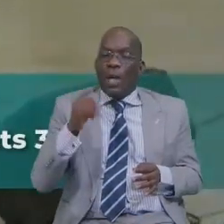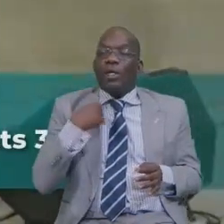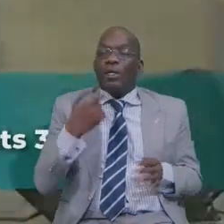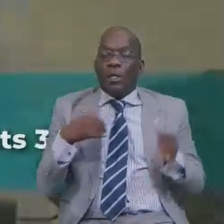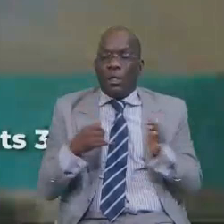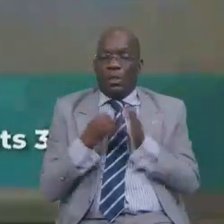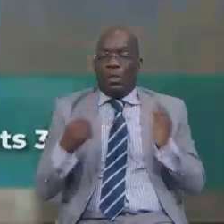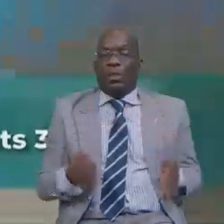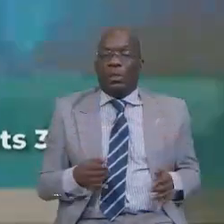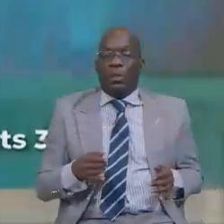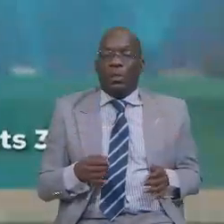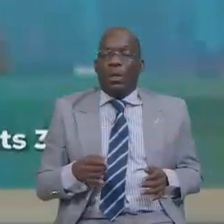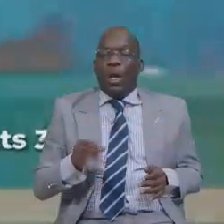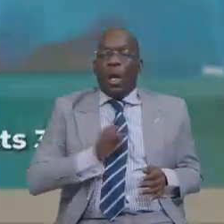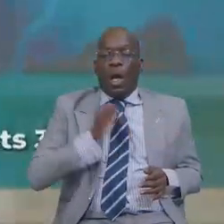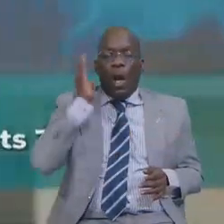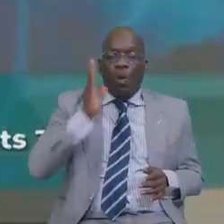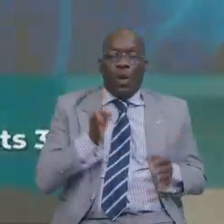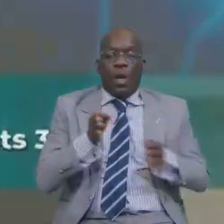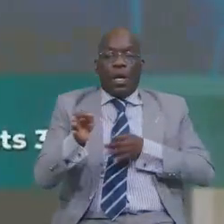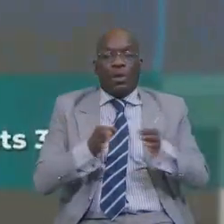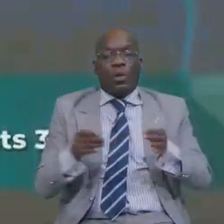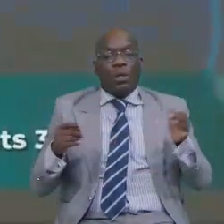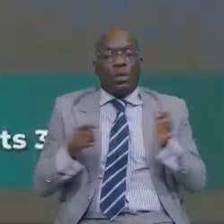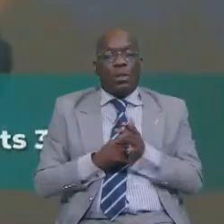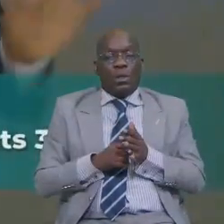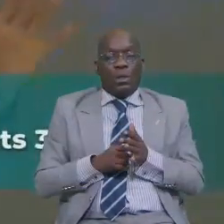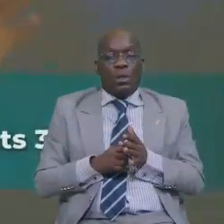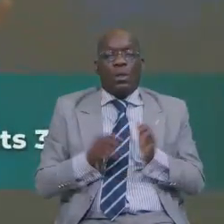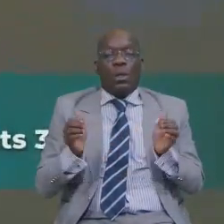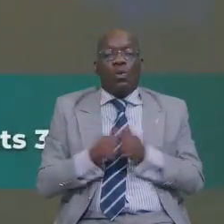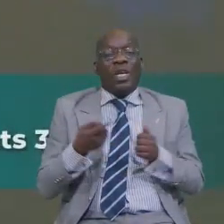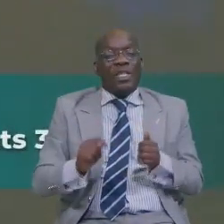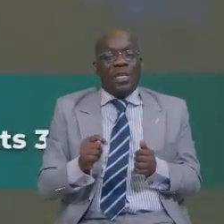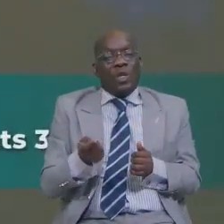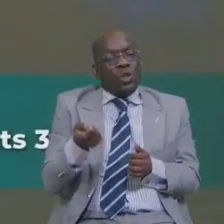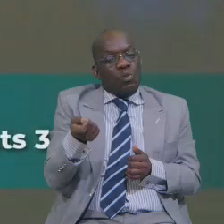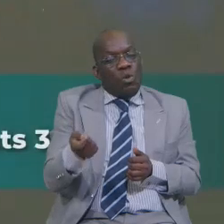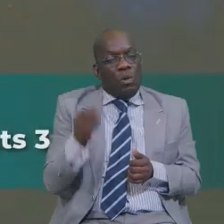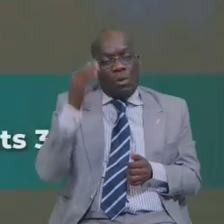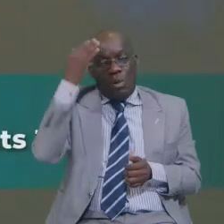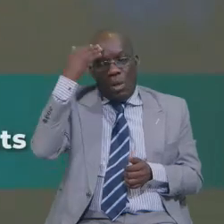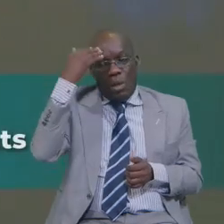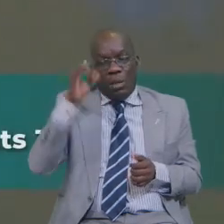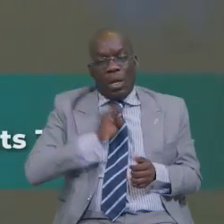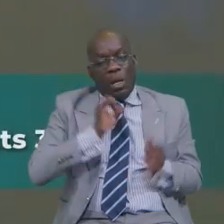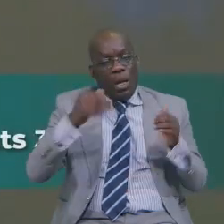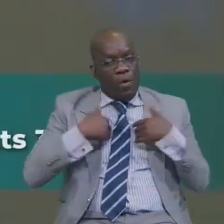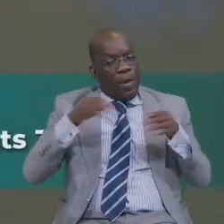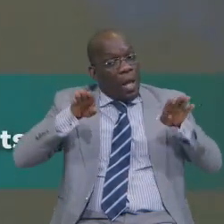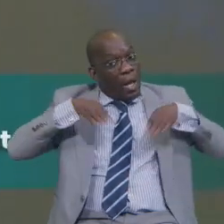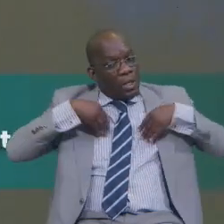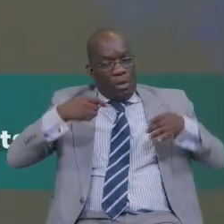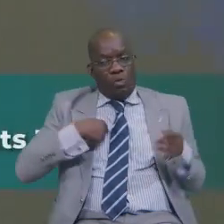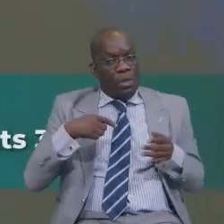know, explain to you this with the limitation of the knowledge I have. Please accept me the way I